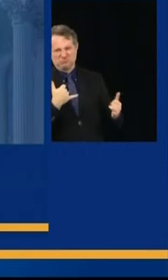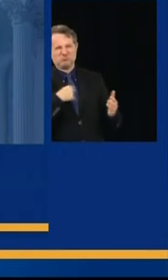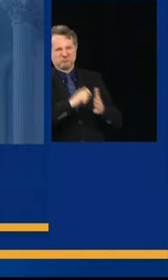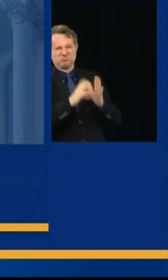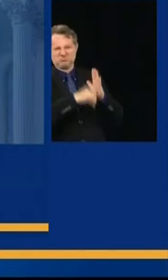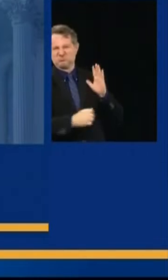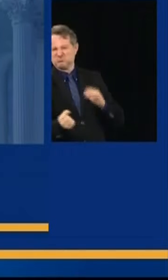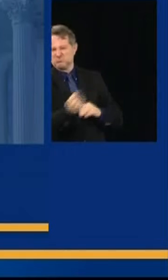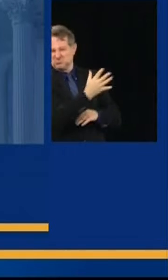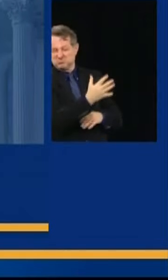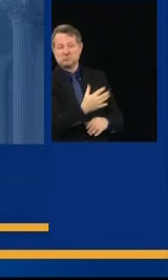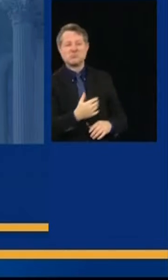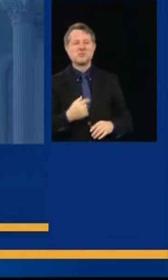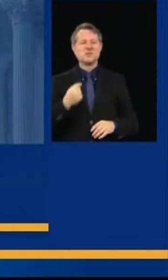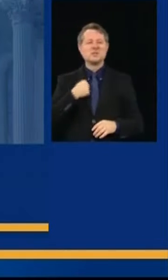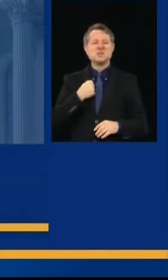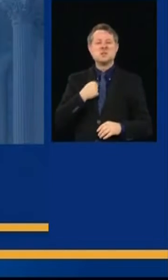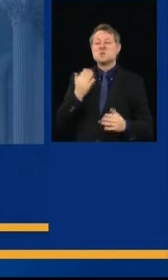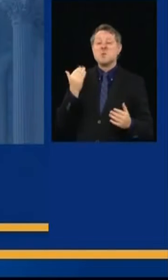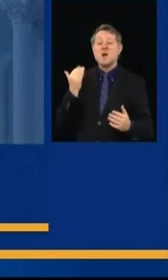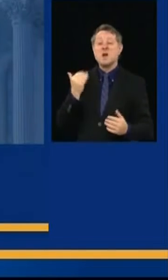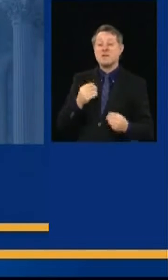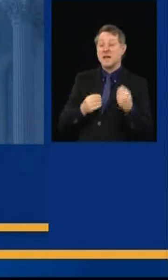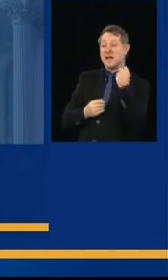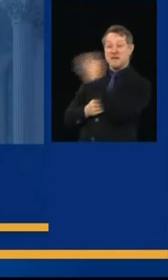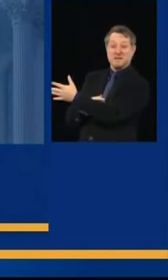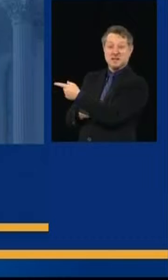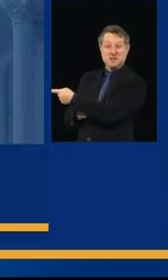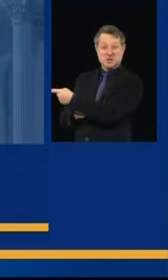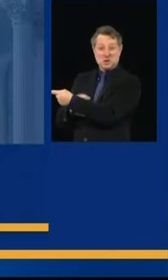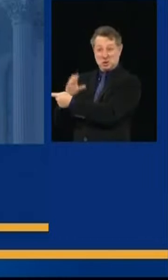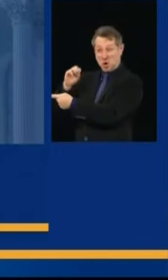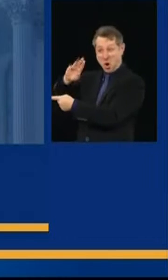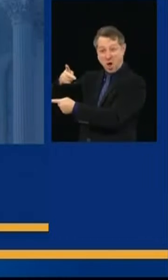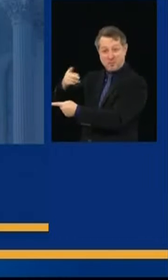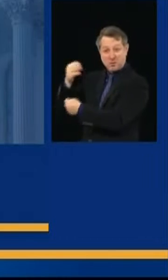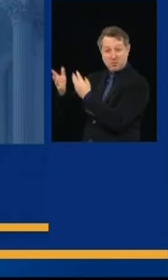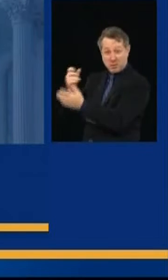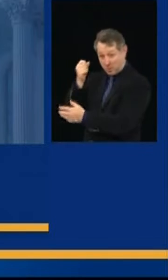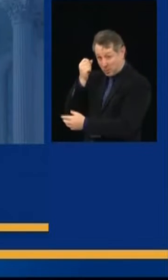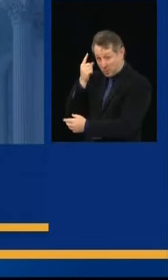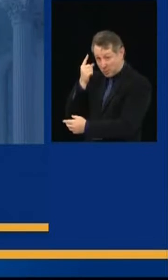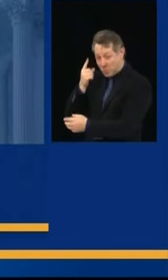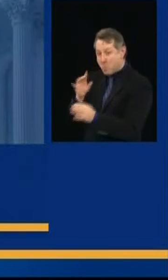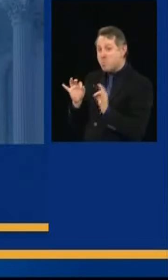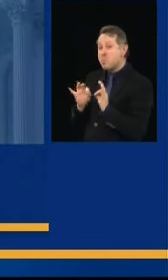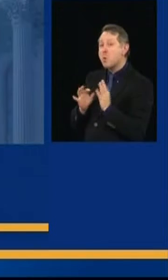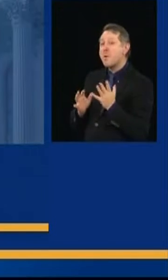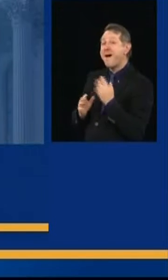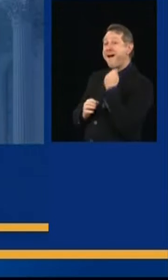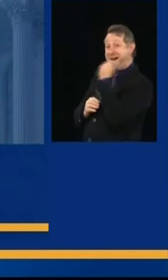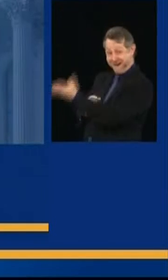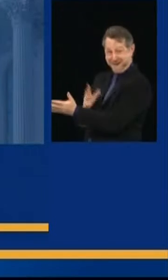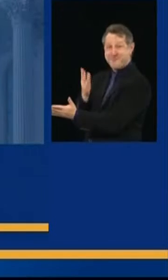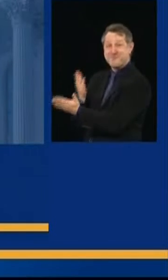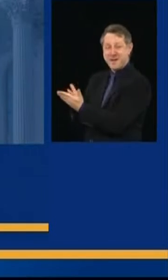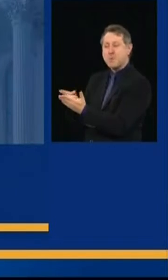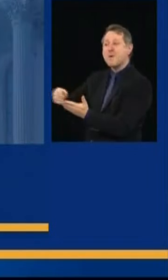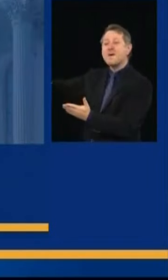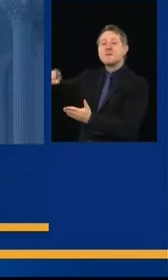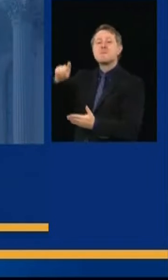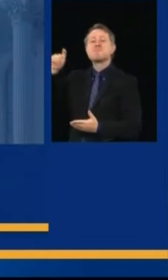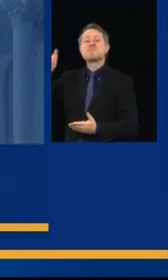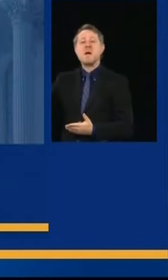corporations? I understand that. Make sure the subsidies are tied to worker protections. Very